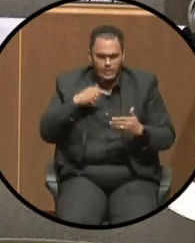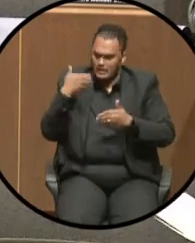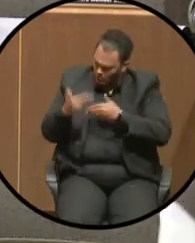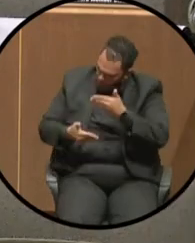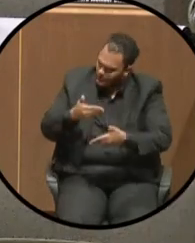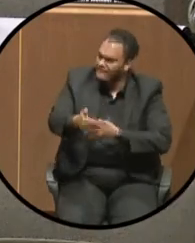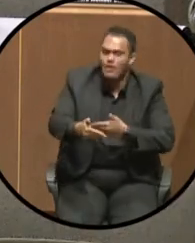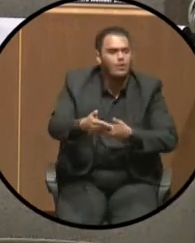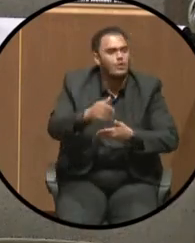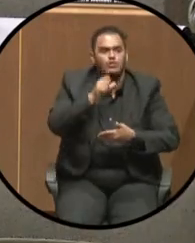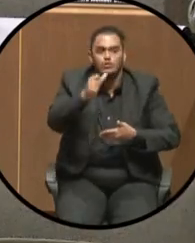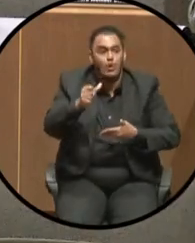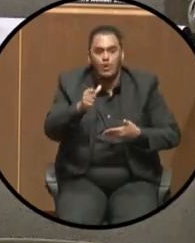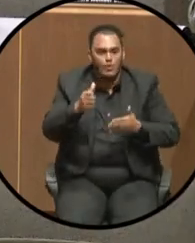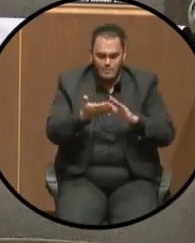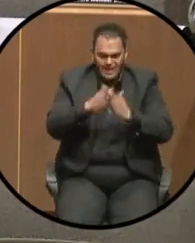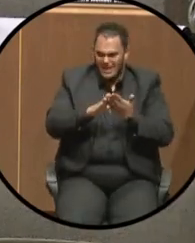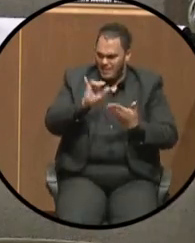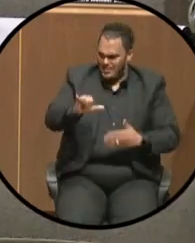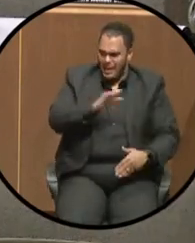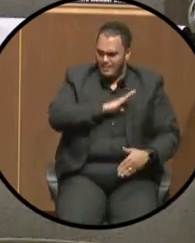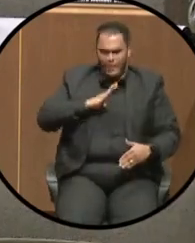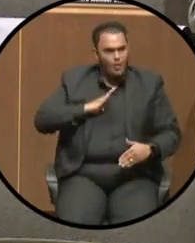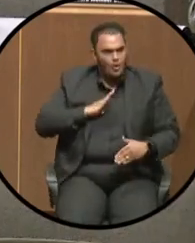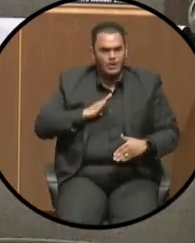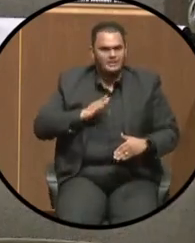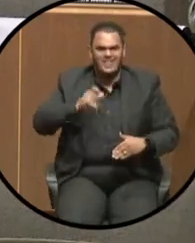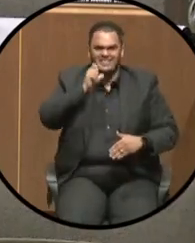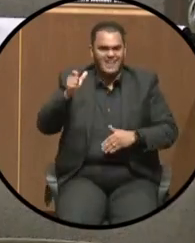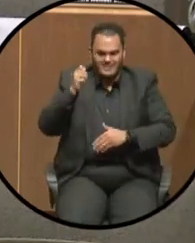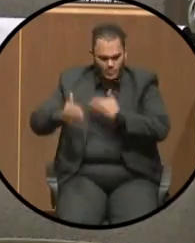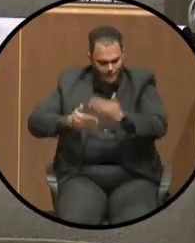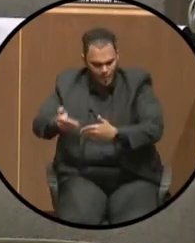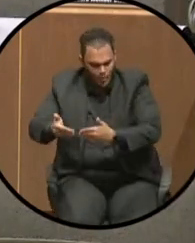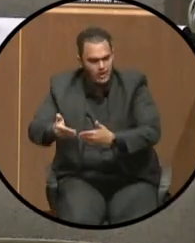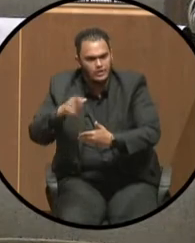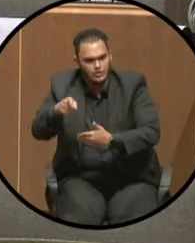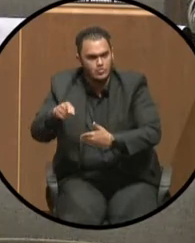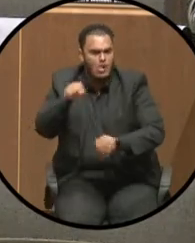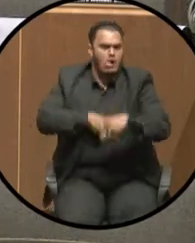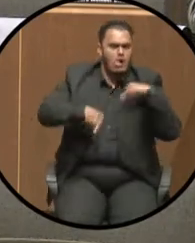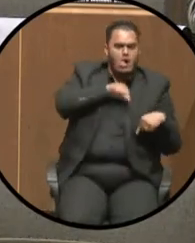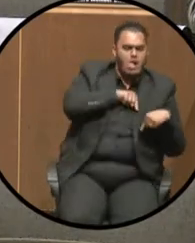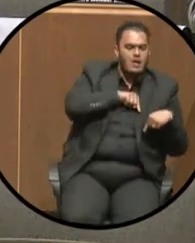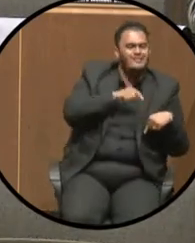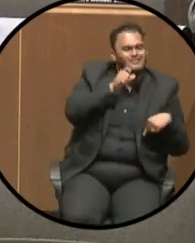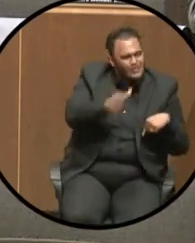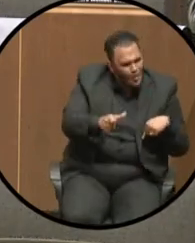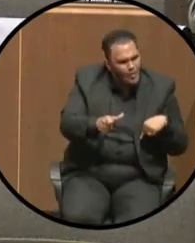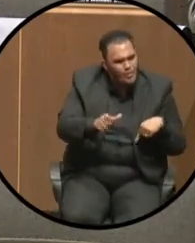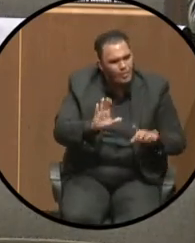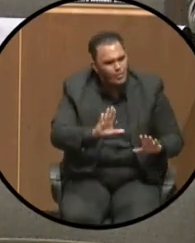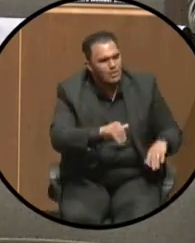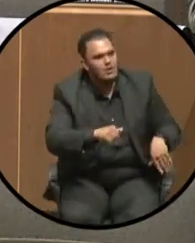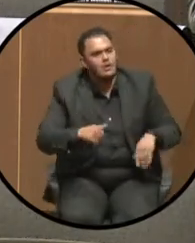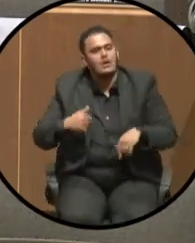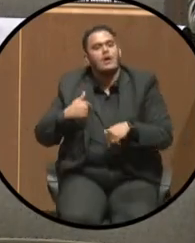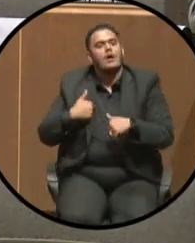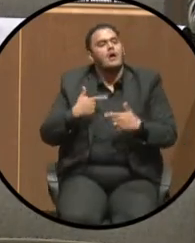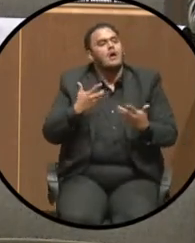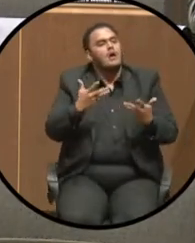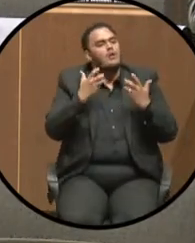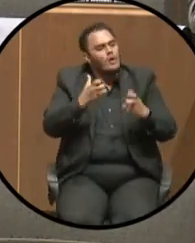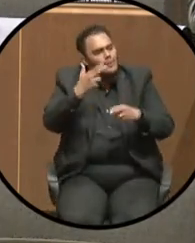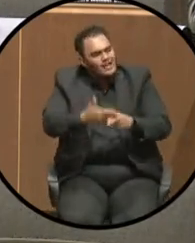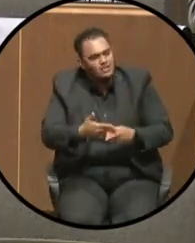don't be that board that doesn't move forward. Don't move backwards. The other thing I want to mention is that I live in a community that's